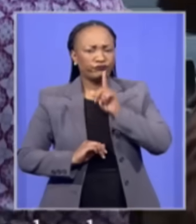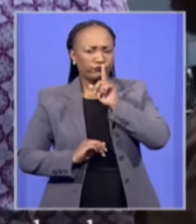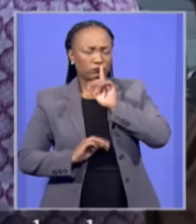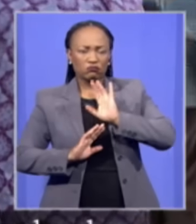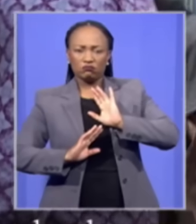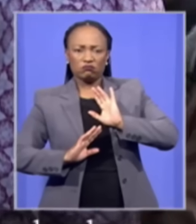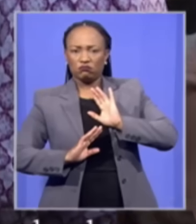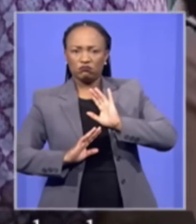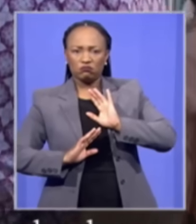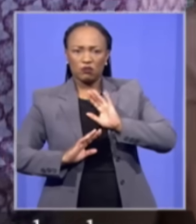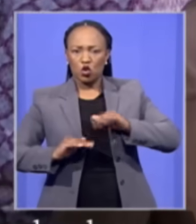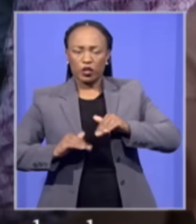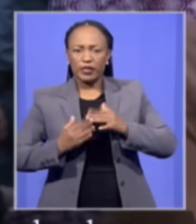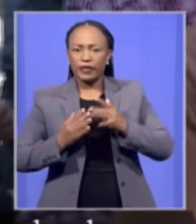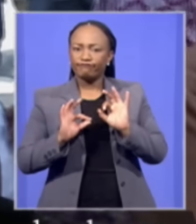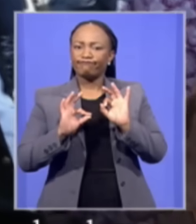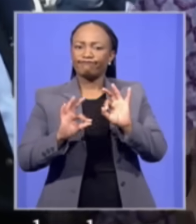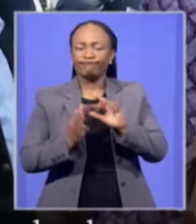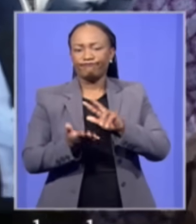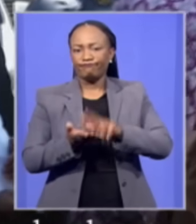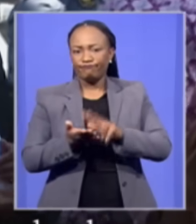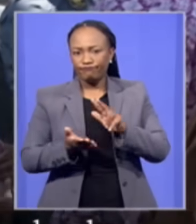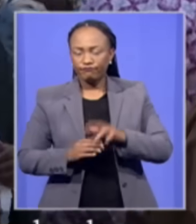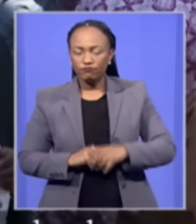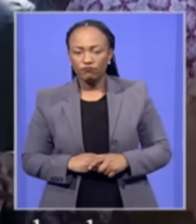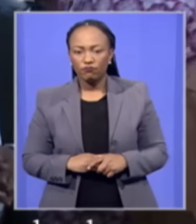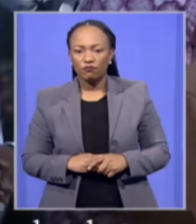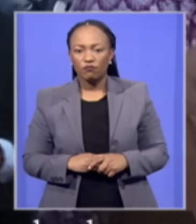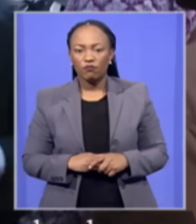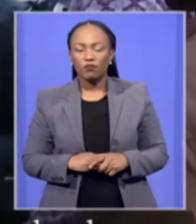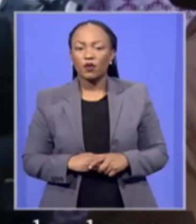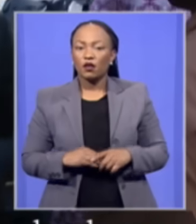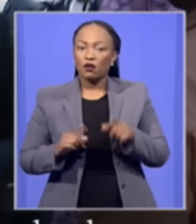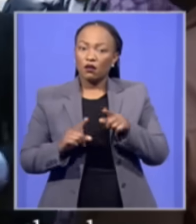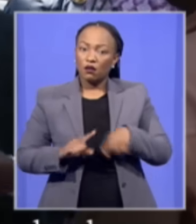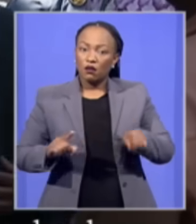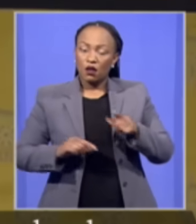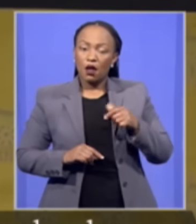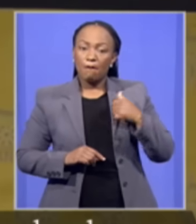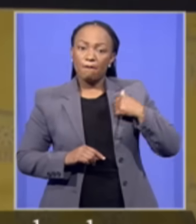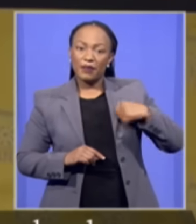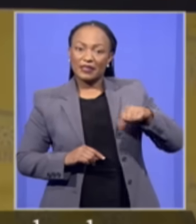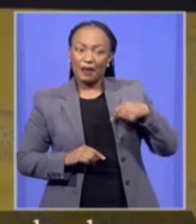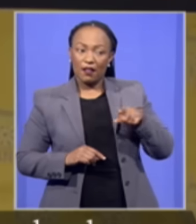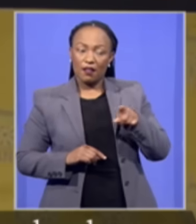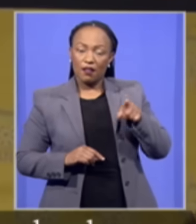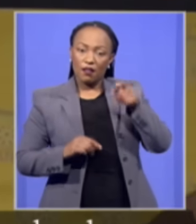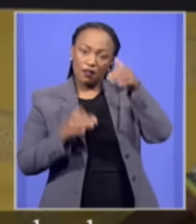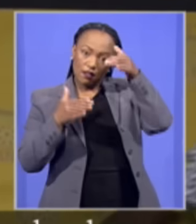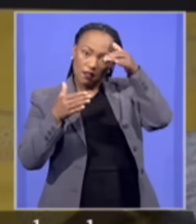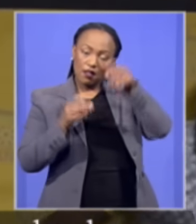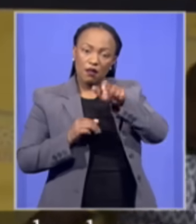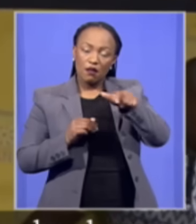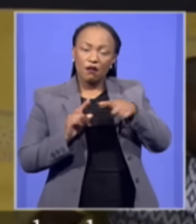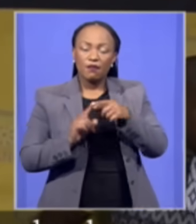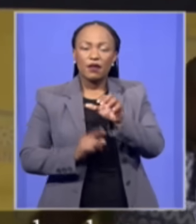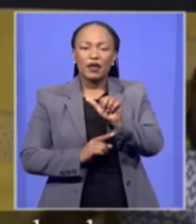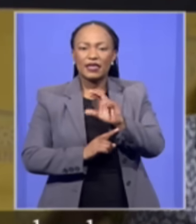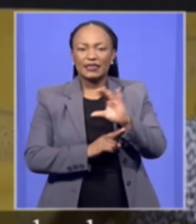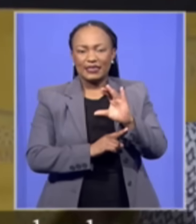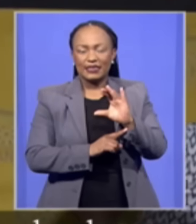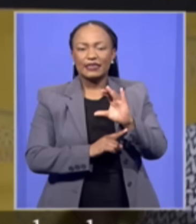o se konosediwe. Ga ba gare go ya ka moitseanape wa merero ya dimmasepala baeteledipele ba ANC ba ne ba